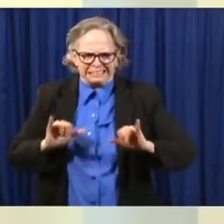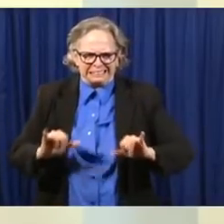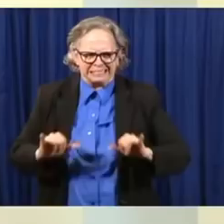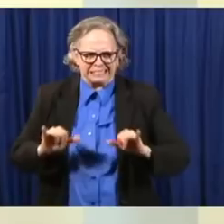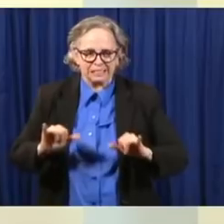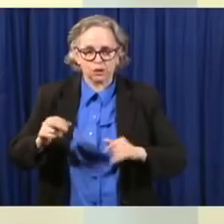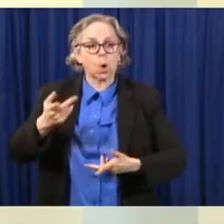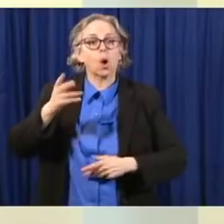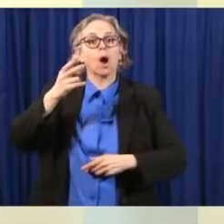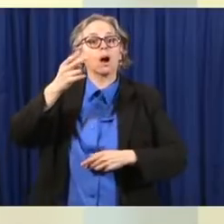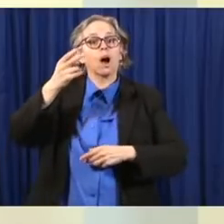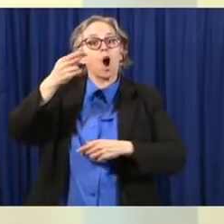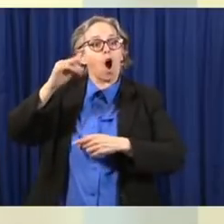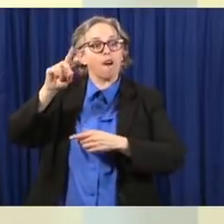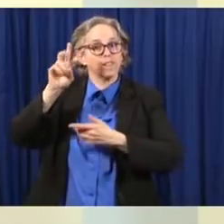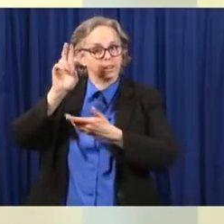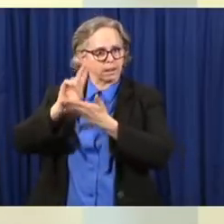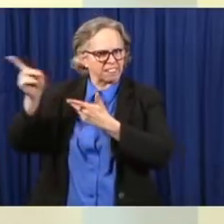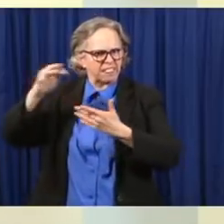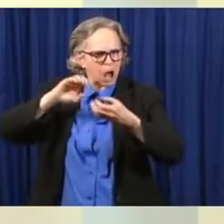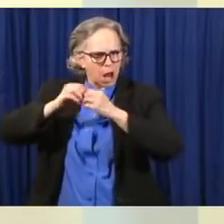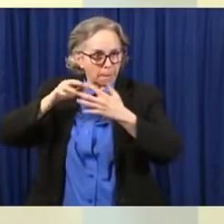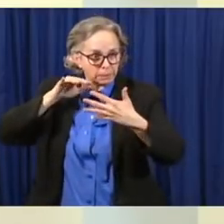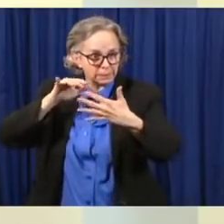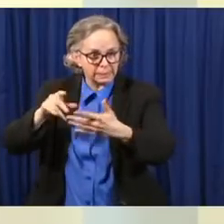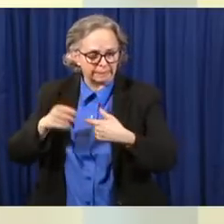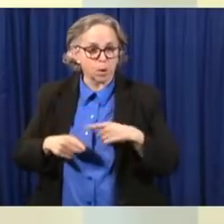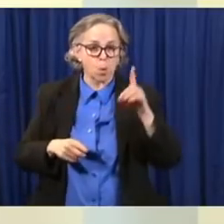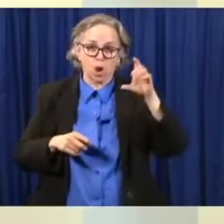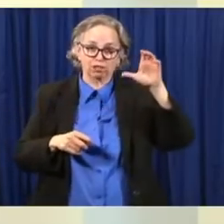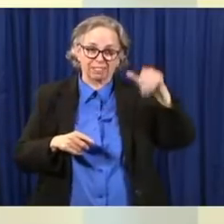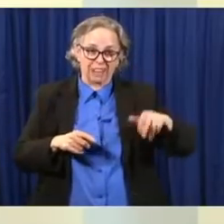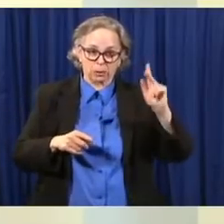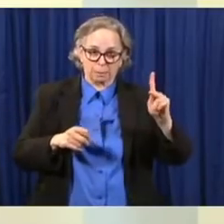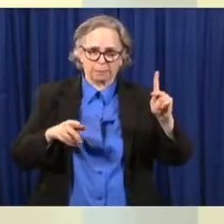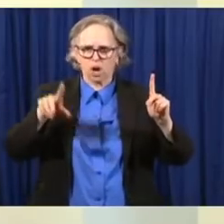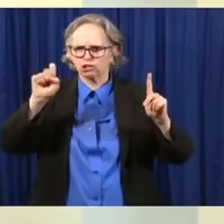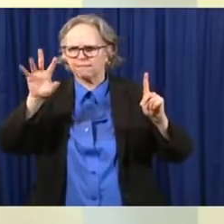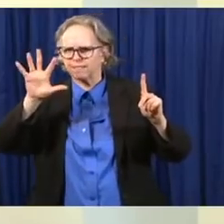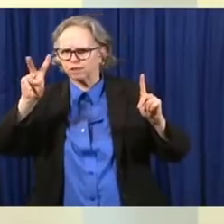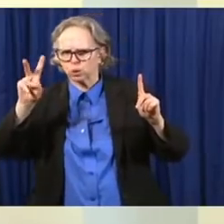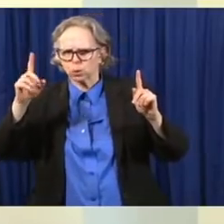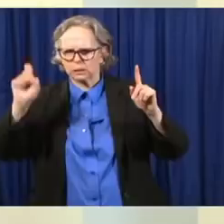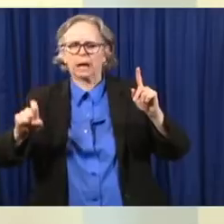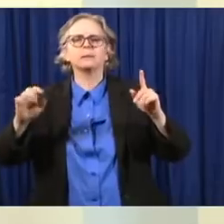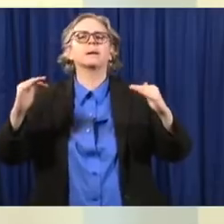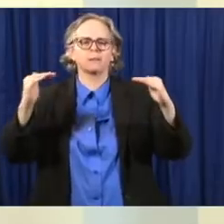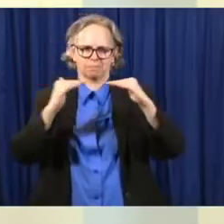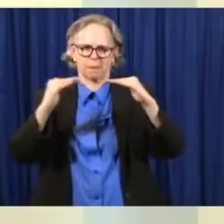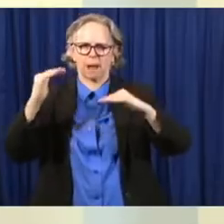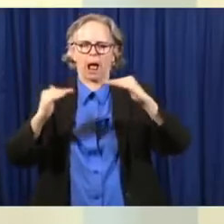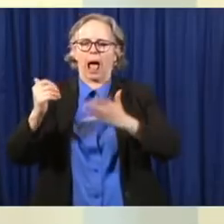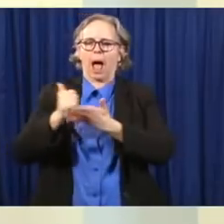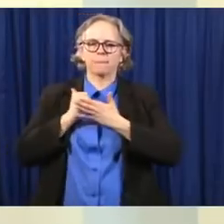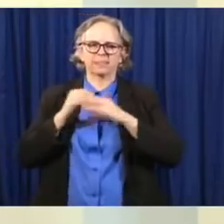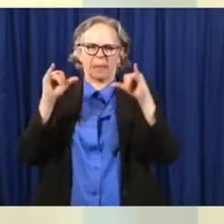us better control, better ability to find the person who has it and also test their contacts. Right now, we're